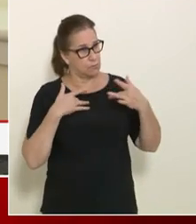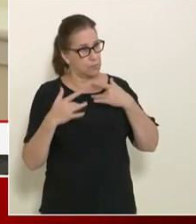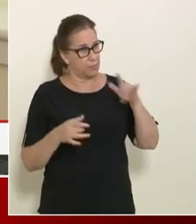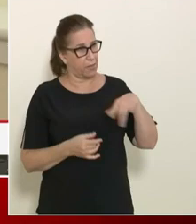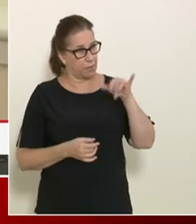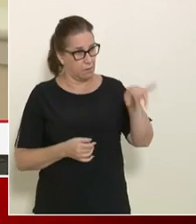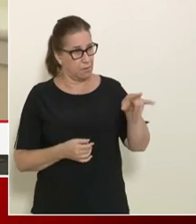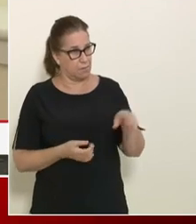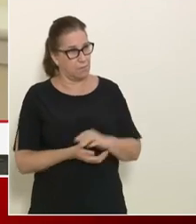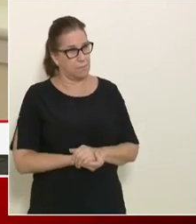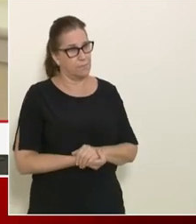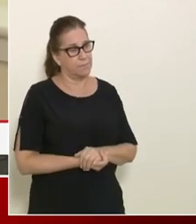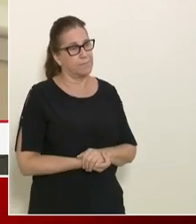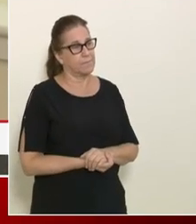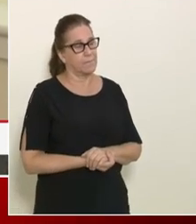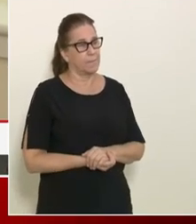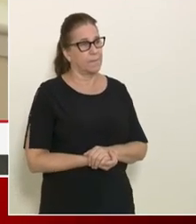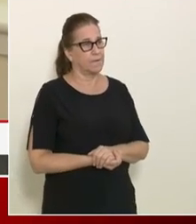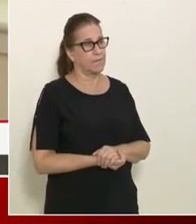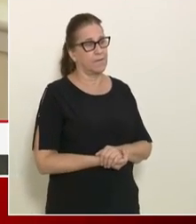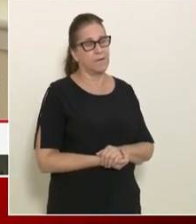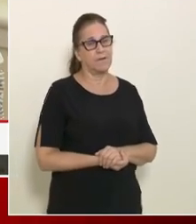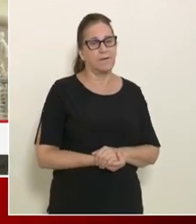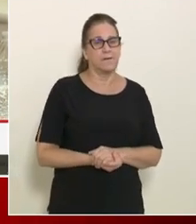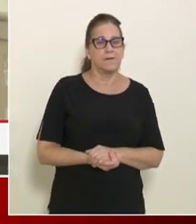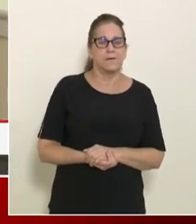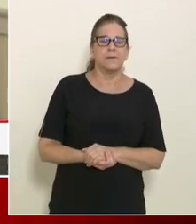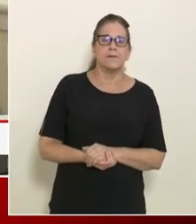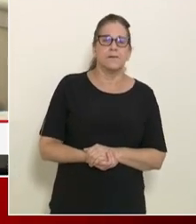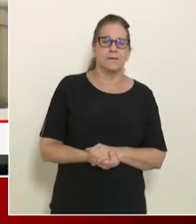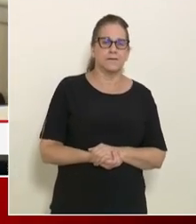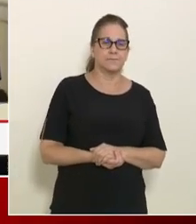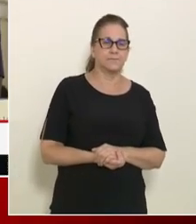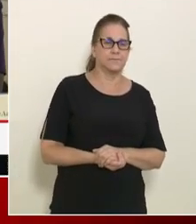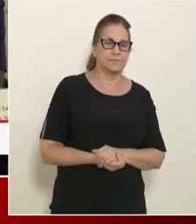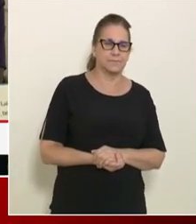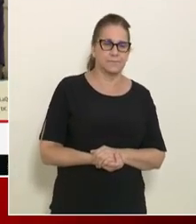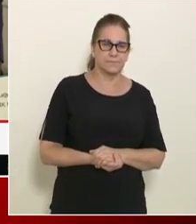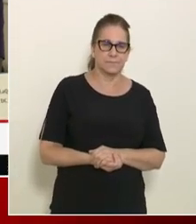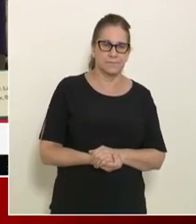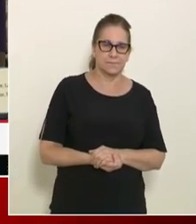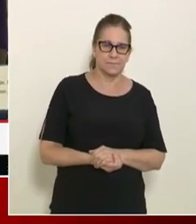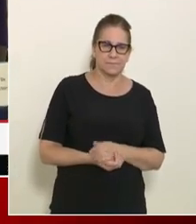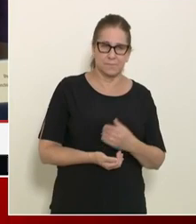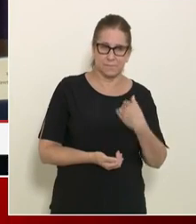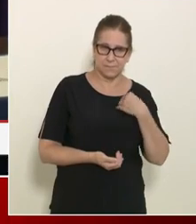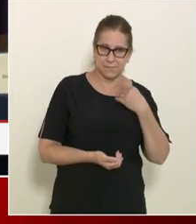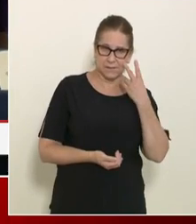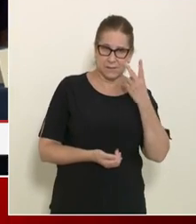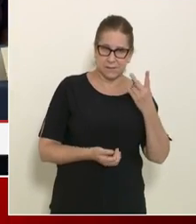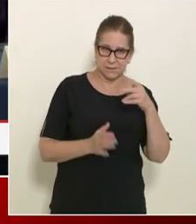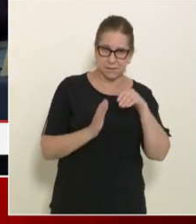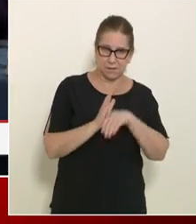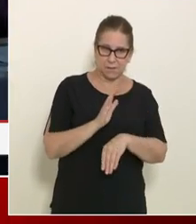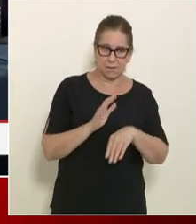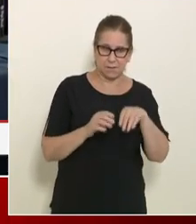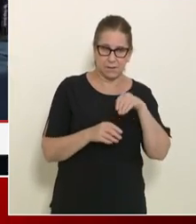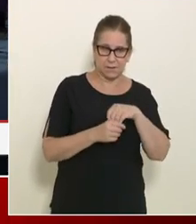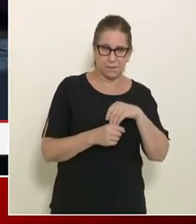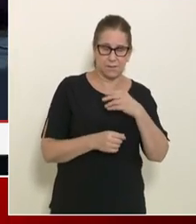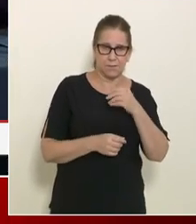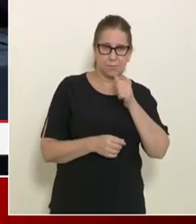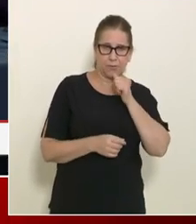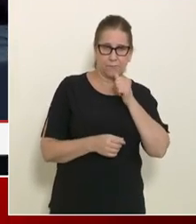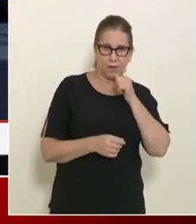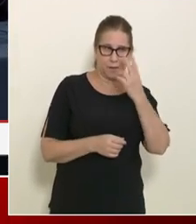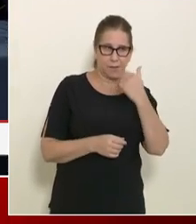I'll just repeat the question. Perry is asking whether we're seeing declines in enrollment in affluent schools where parents may be making different choices